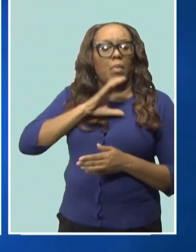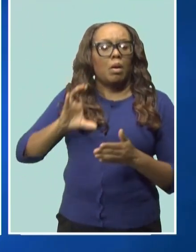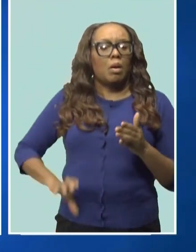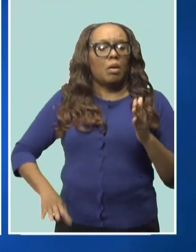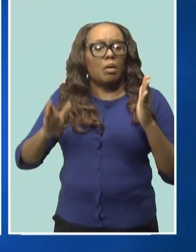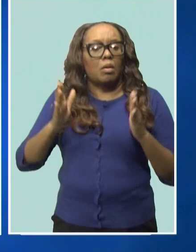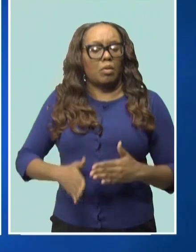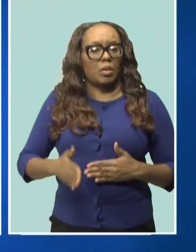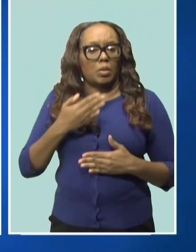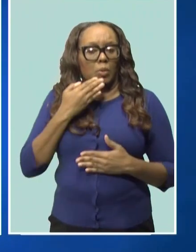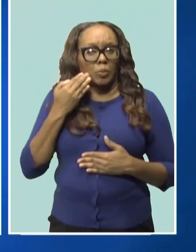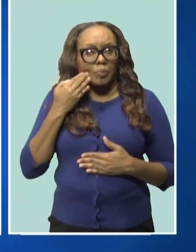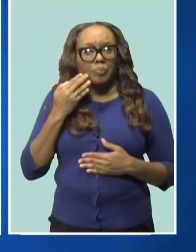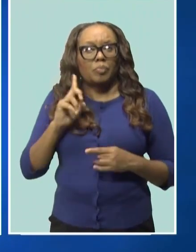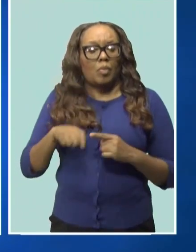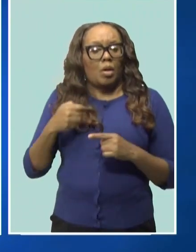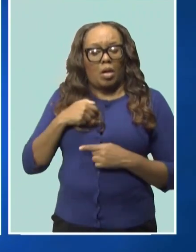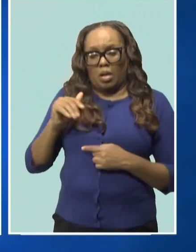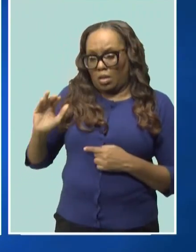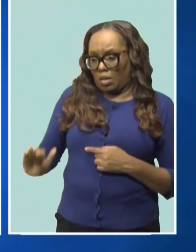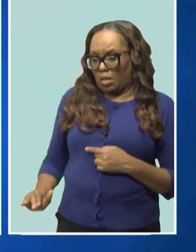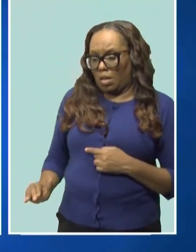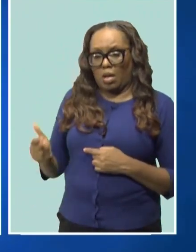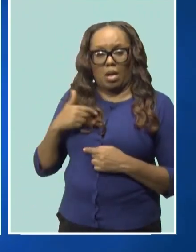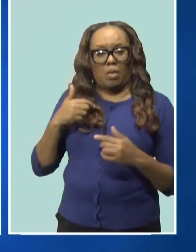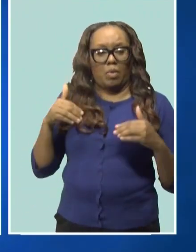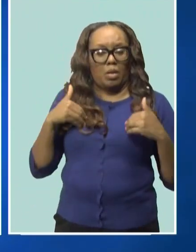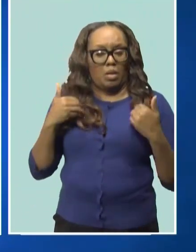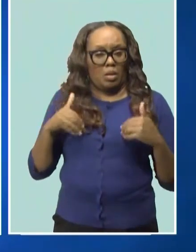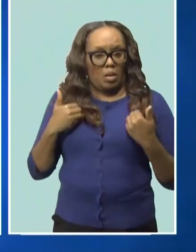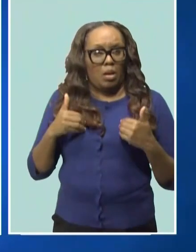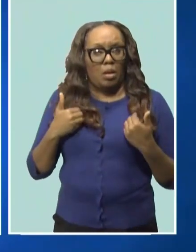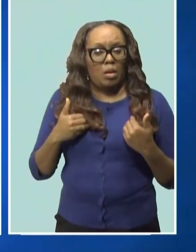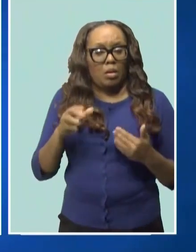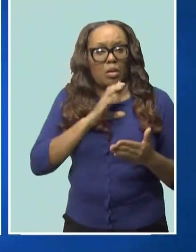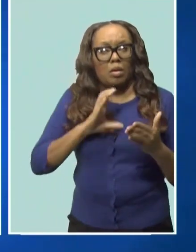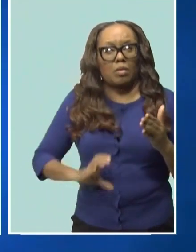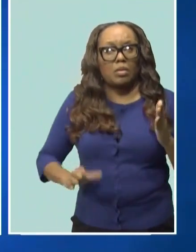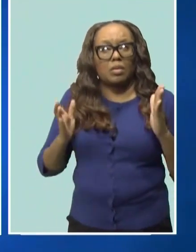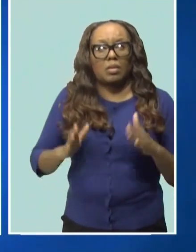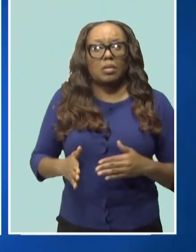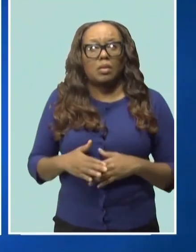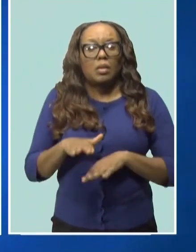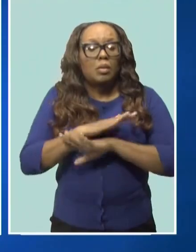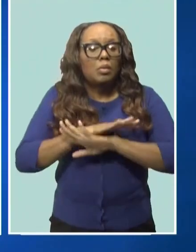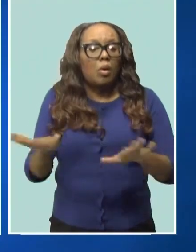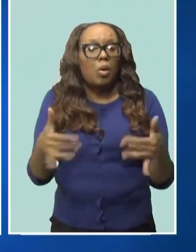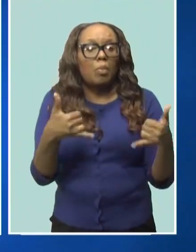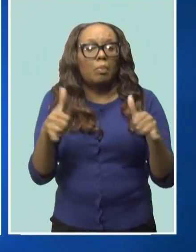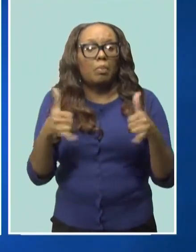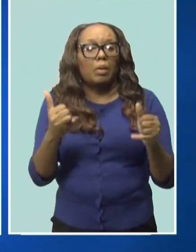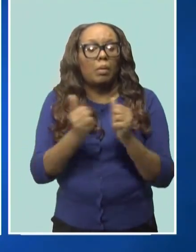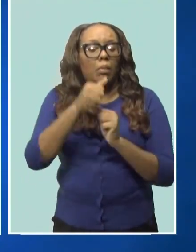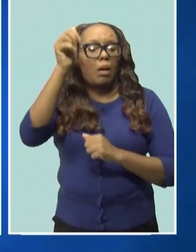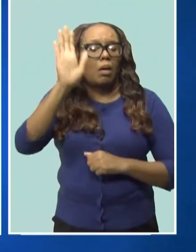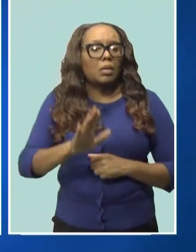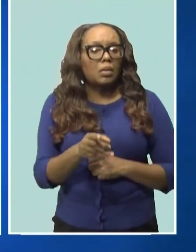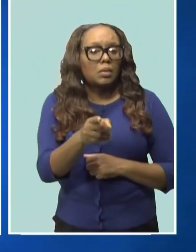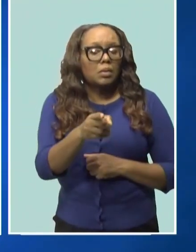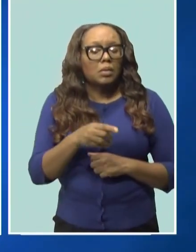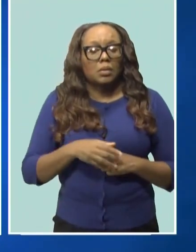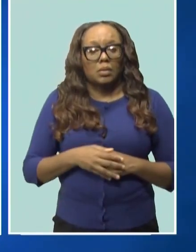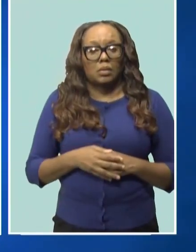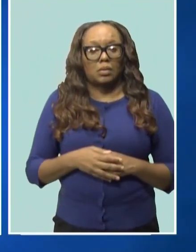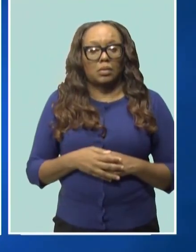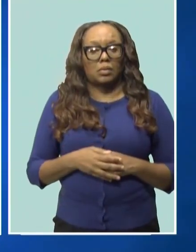also learned as a young Christian young man, you don't play with God. And I take